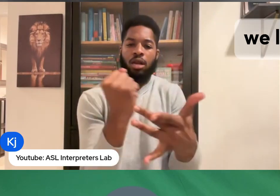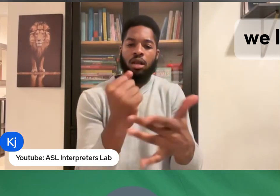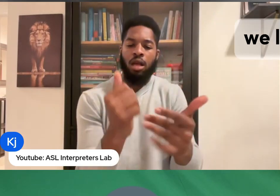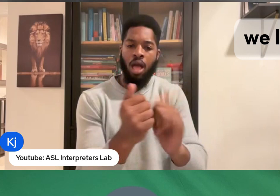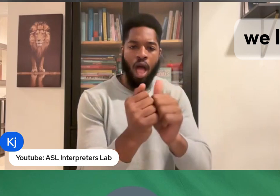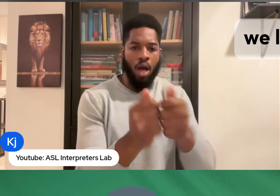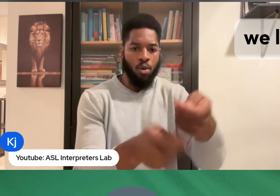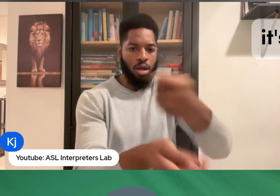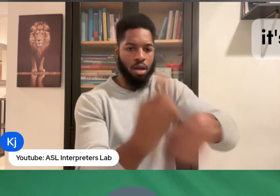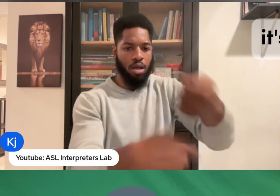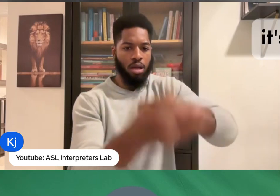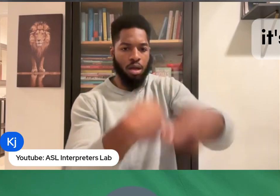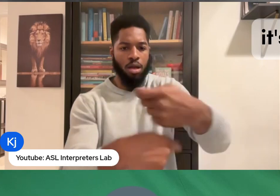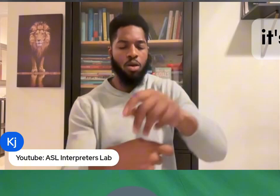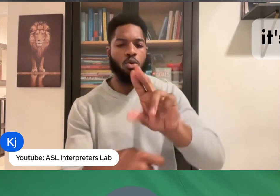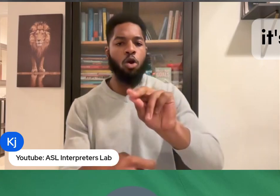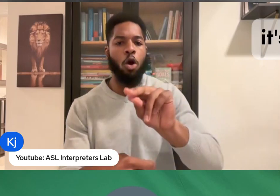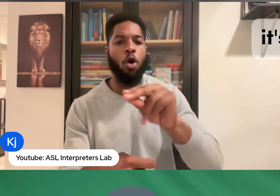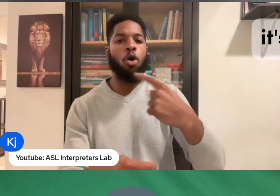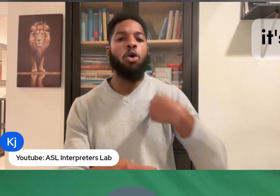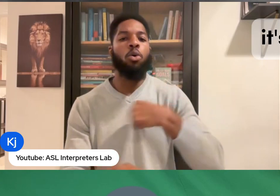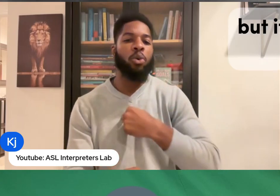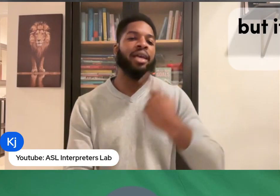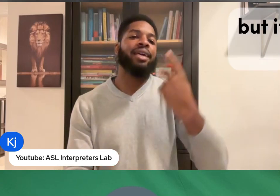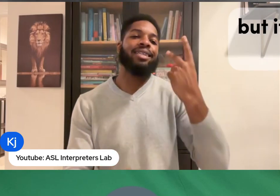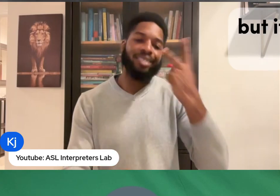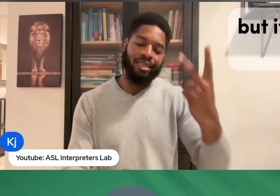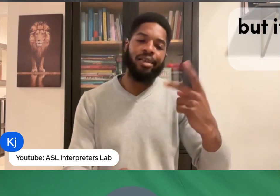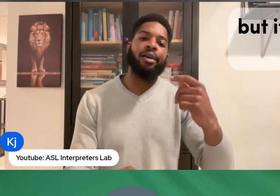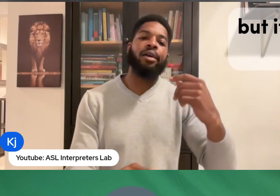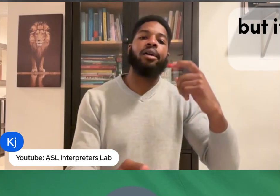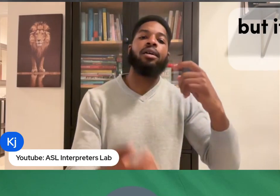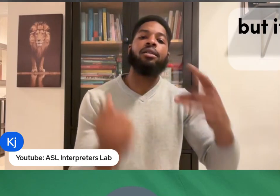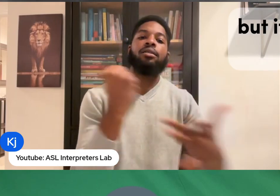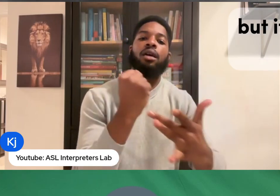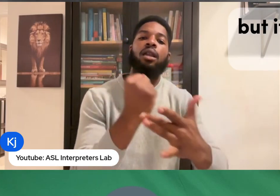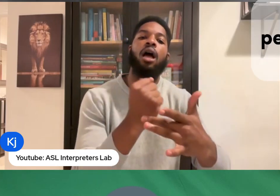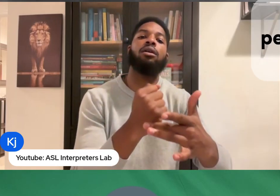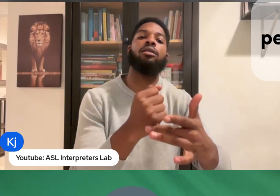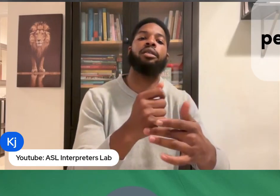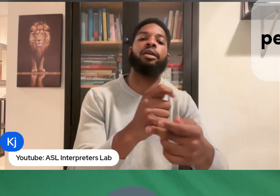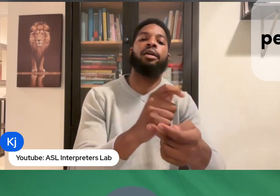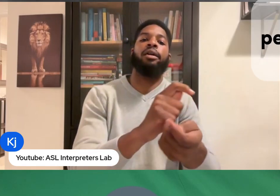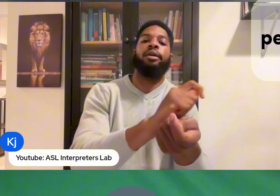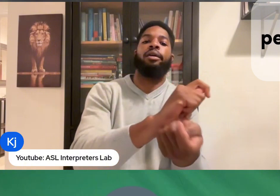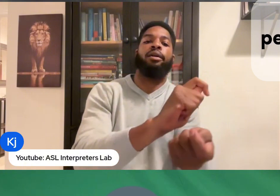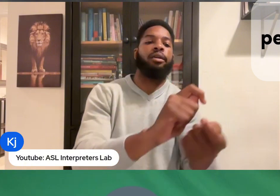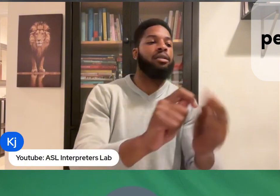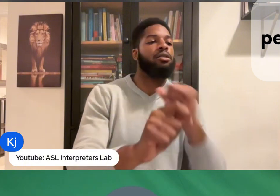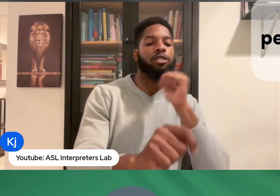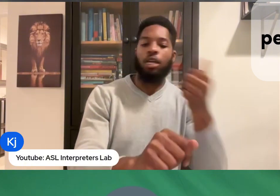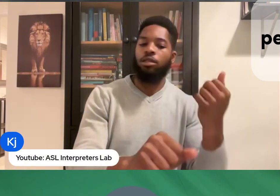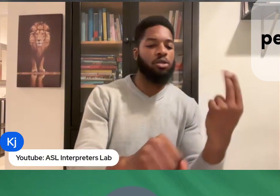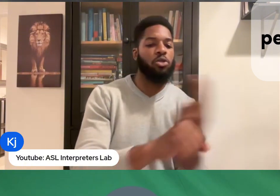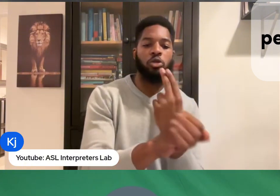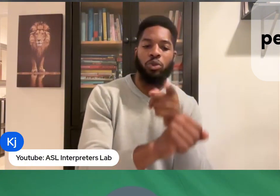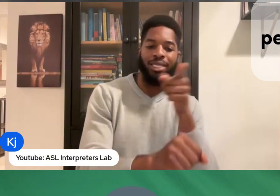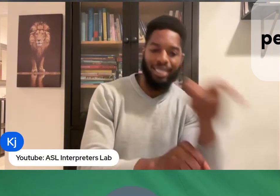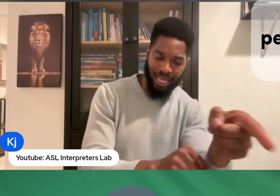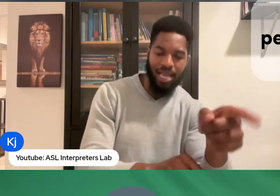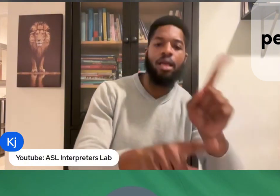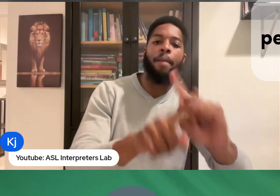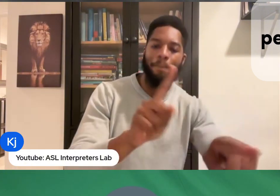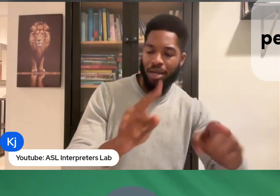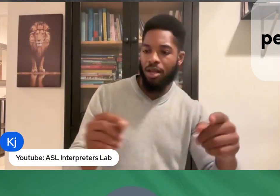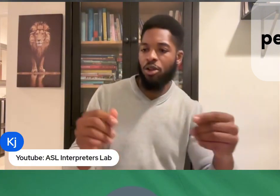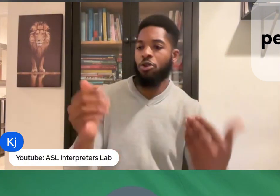mainly about, okay, it's taken away this aspect, but it's opened up the door for this aspect. And that is the unique perspective that I